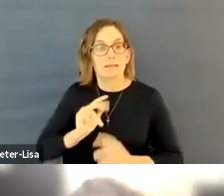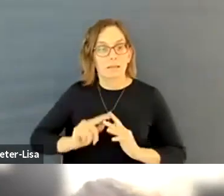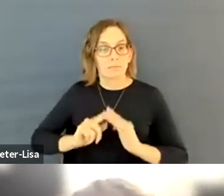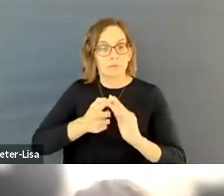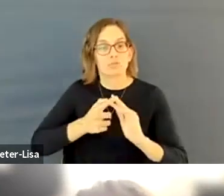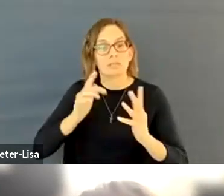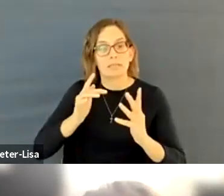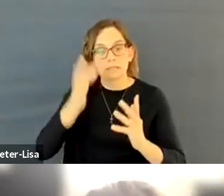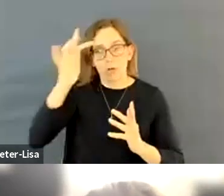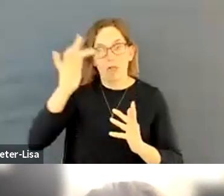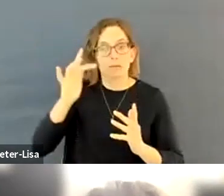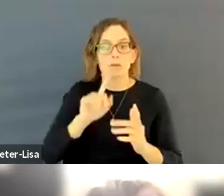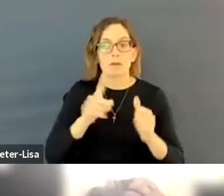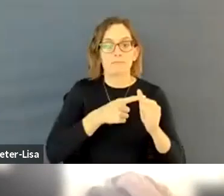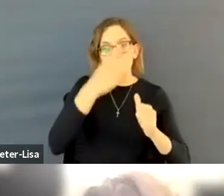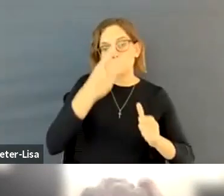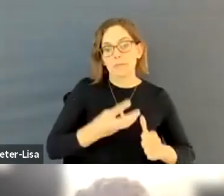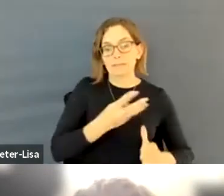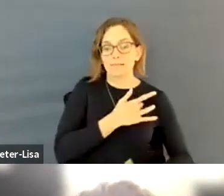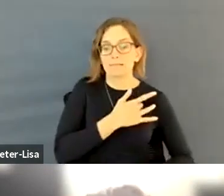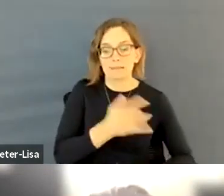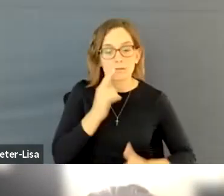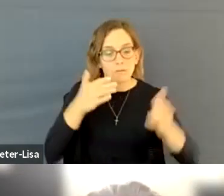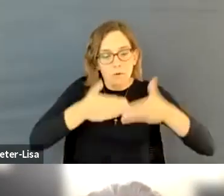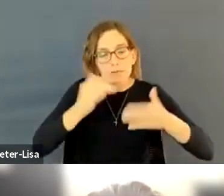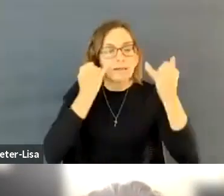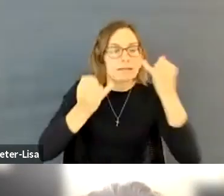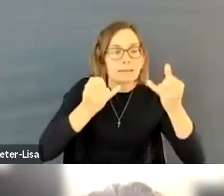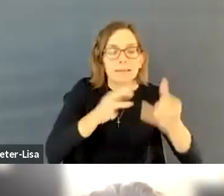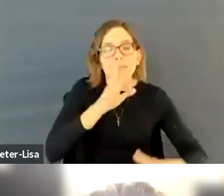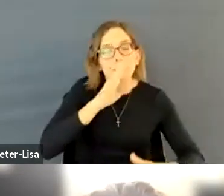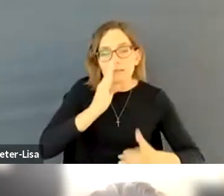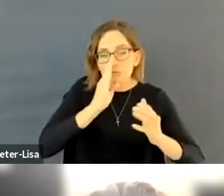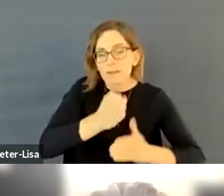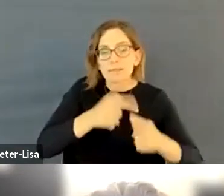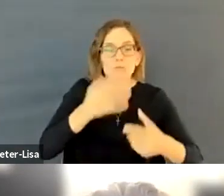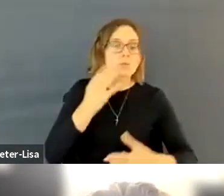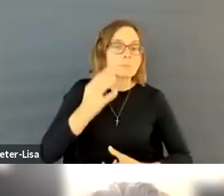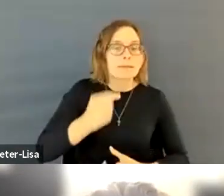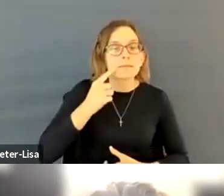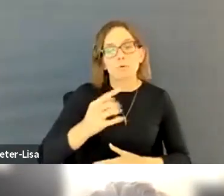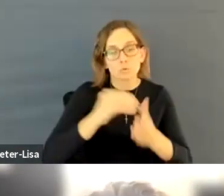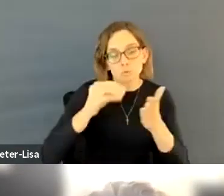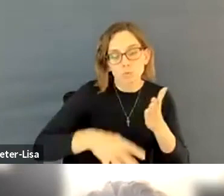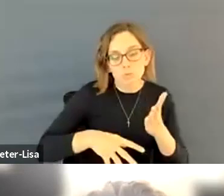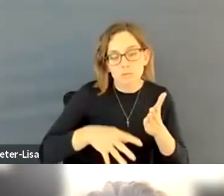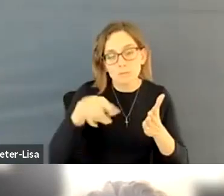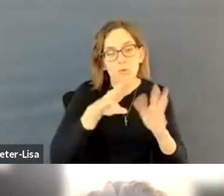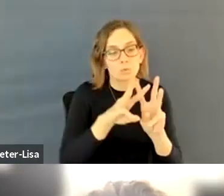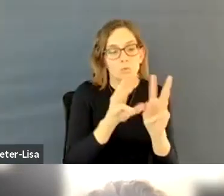webinars are held on the first Wednesday, and they focus on ideas that speak directly to the experiences of students. These webinars are